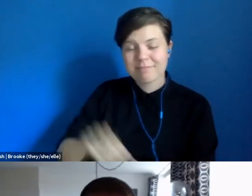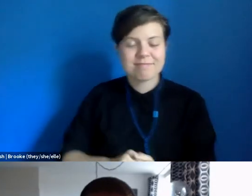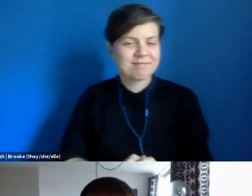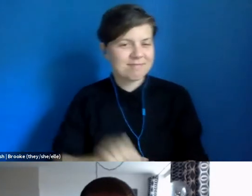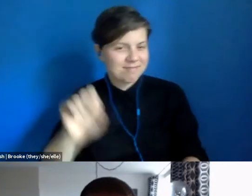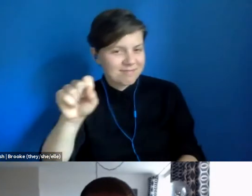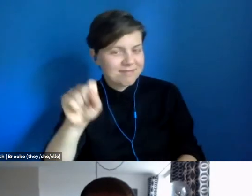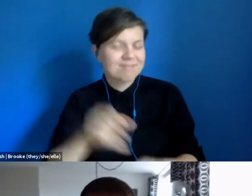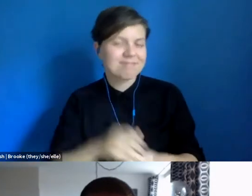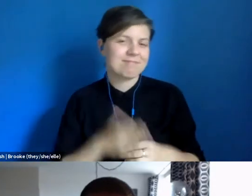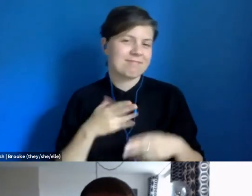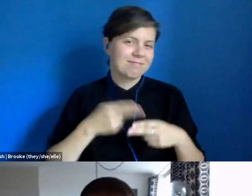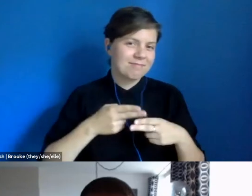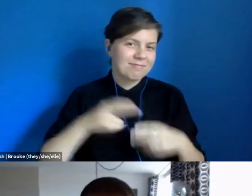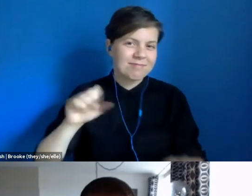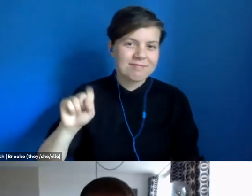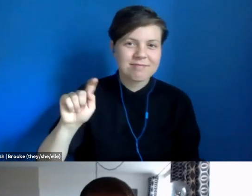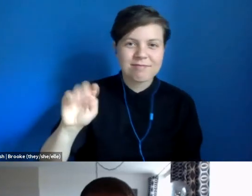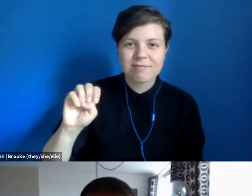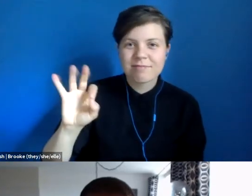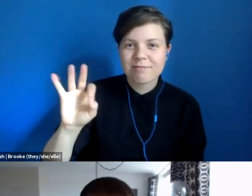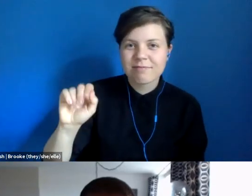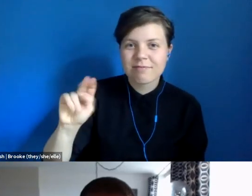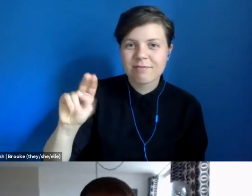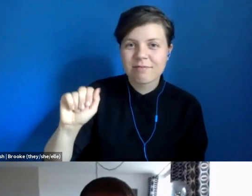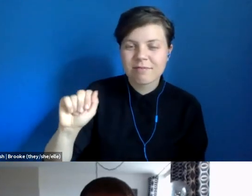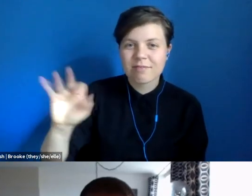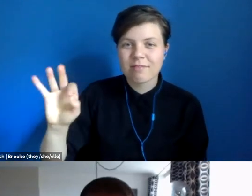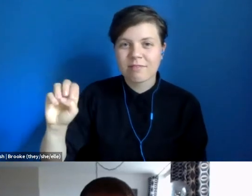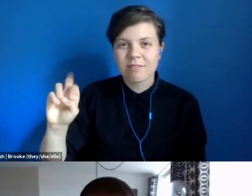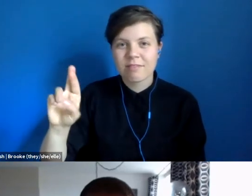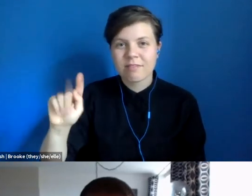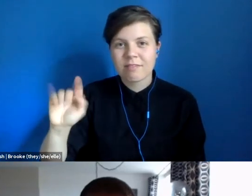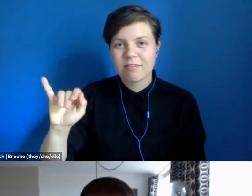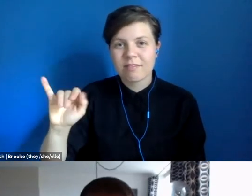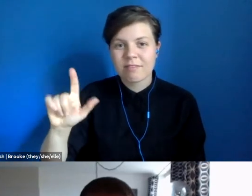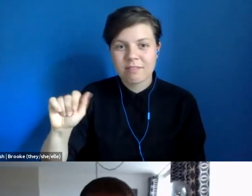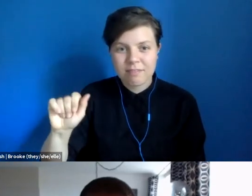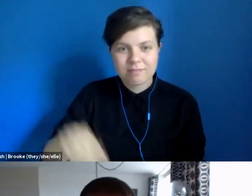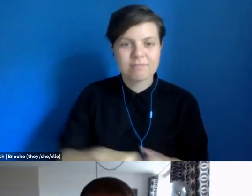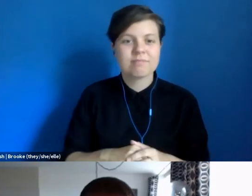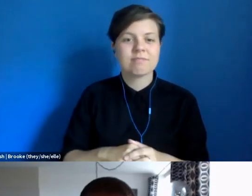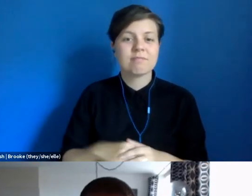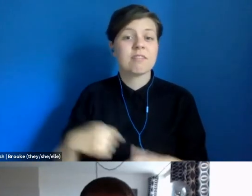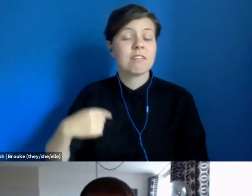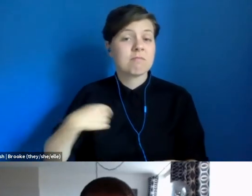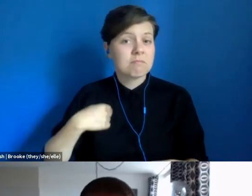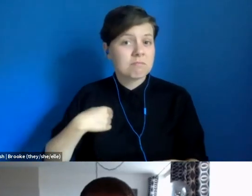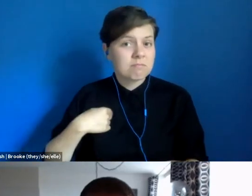Stefana Fratila, and I use she, her pronouns. I am a white